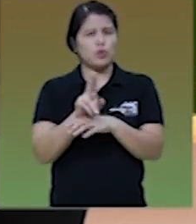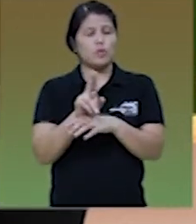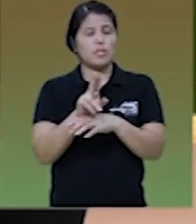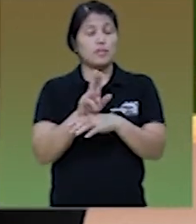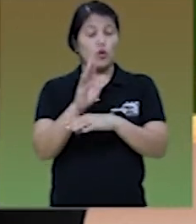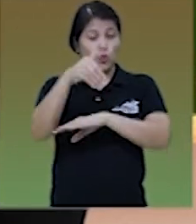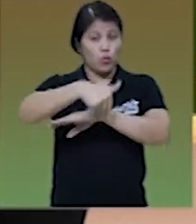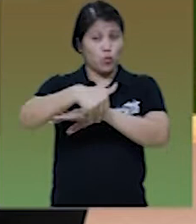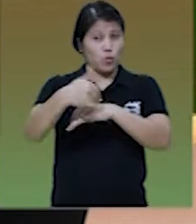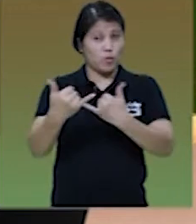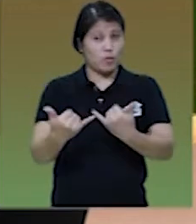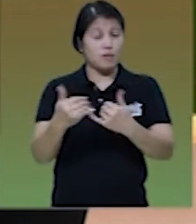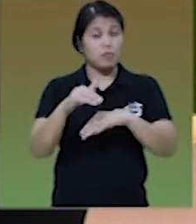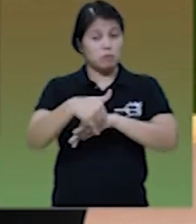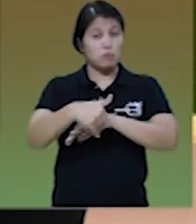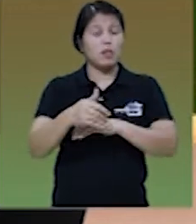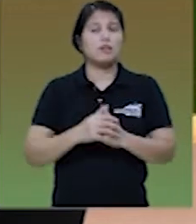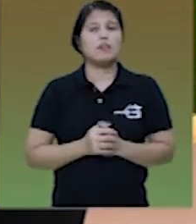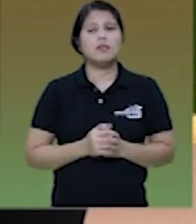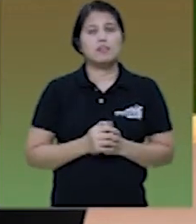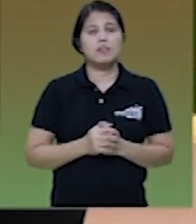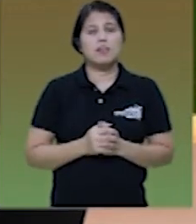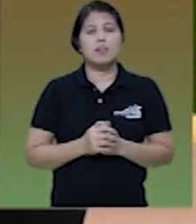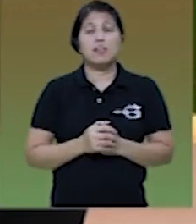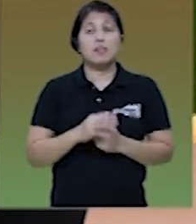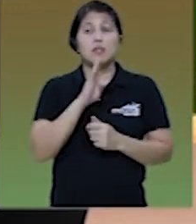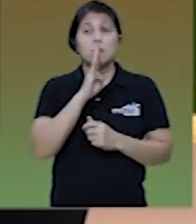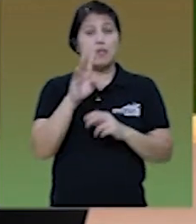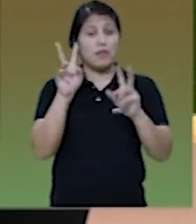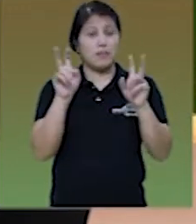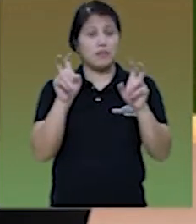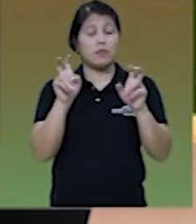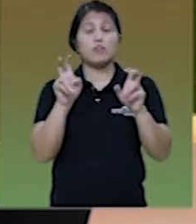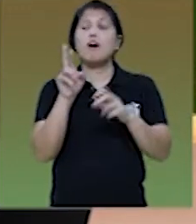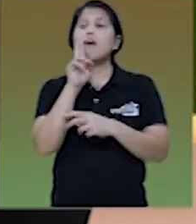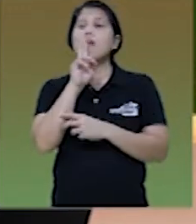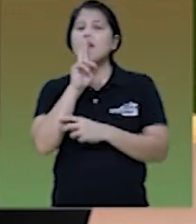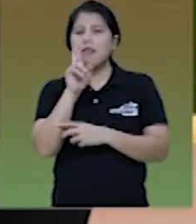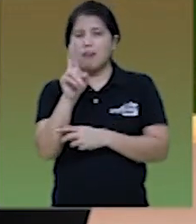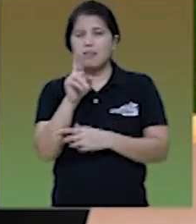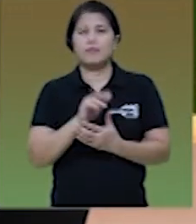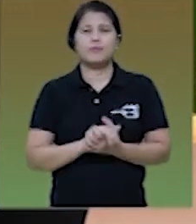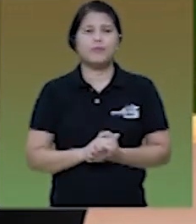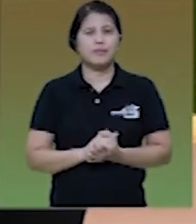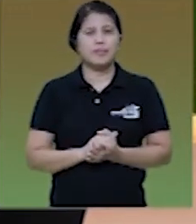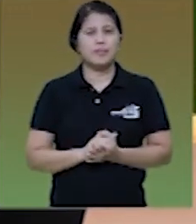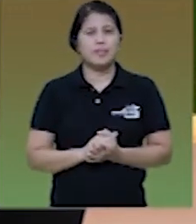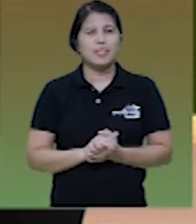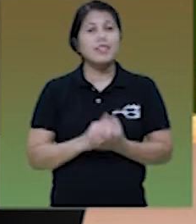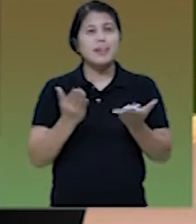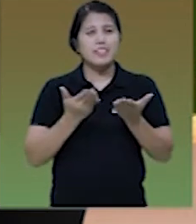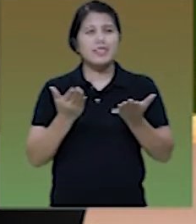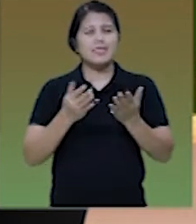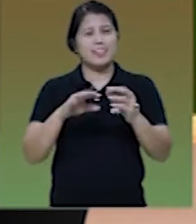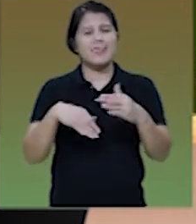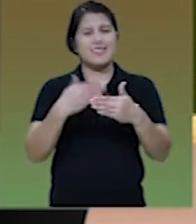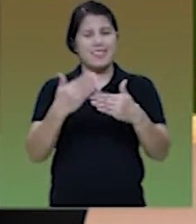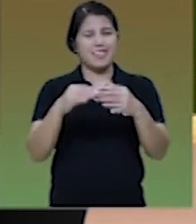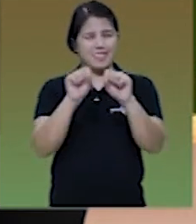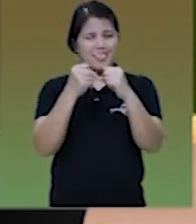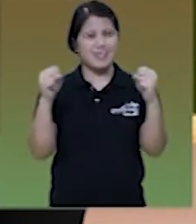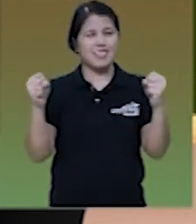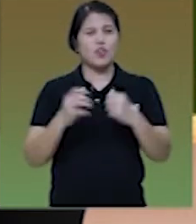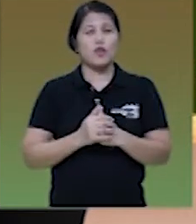is tonight. So the be verb used is are. Here's the next